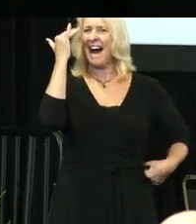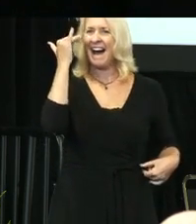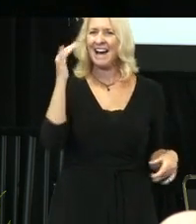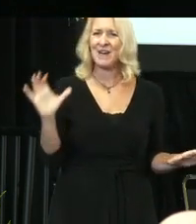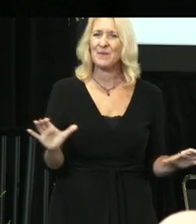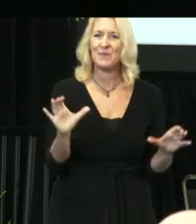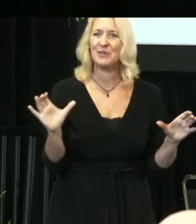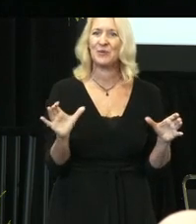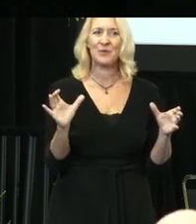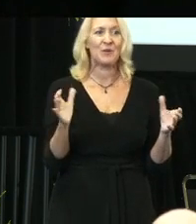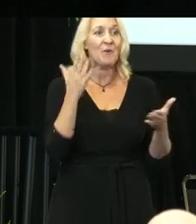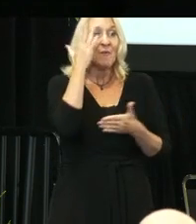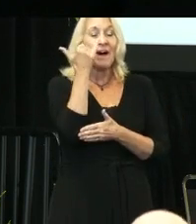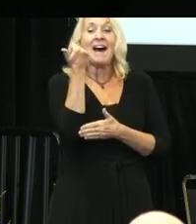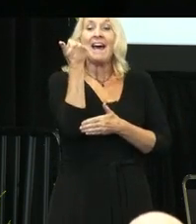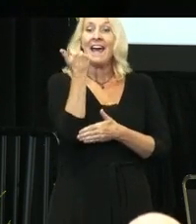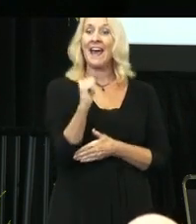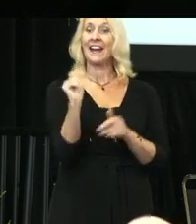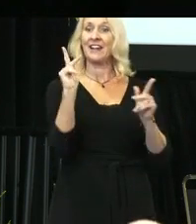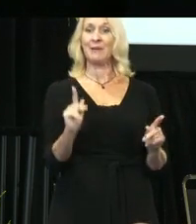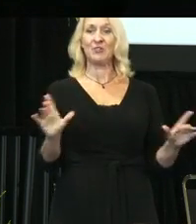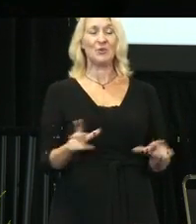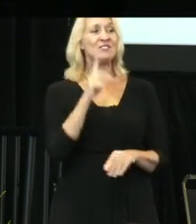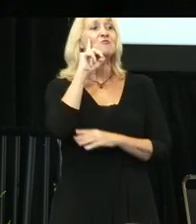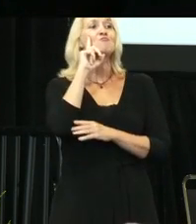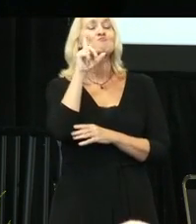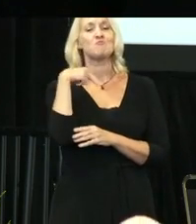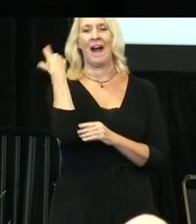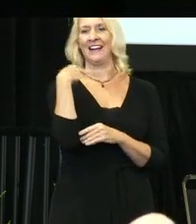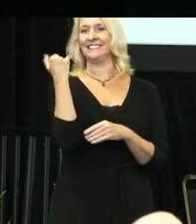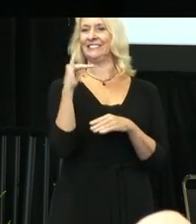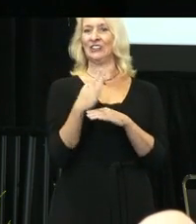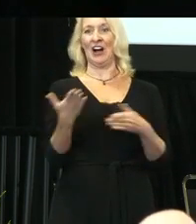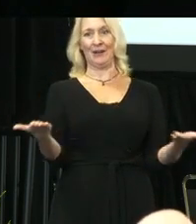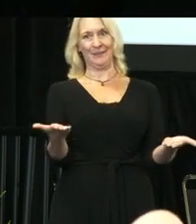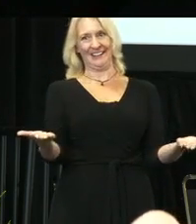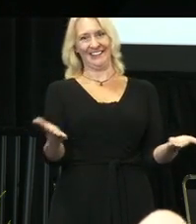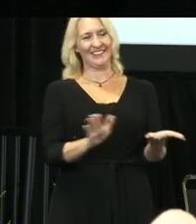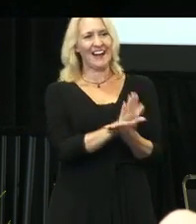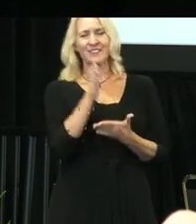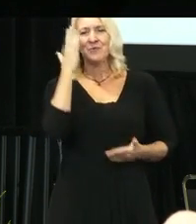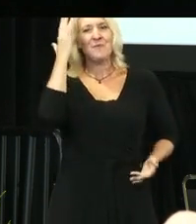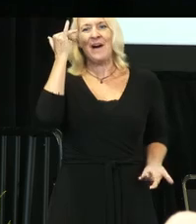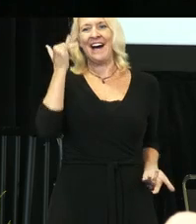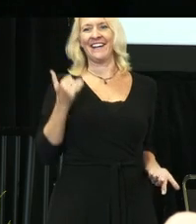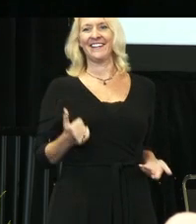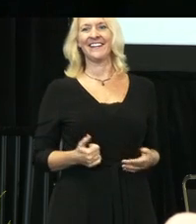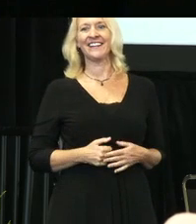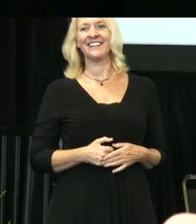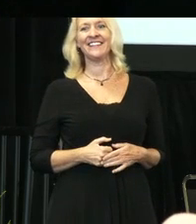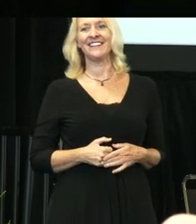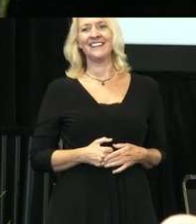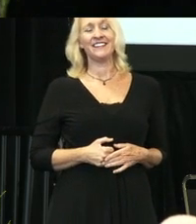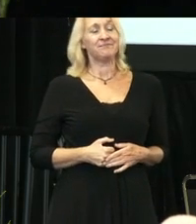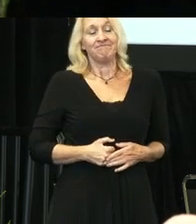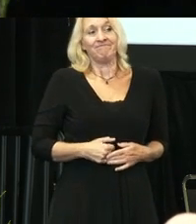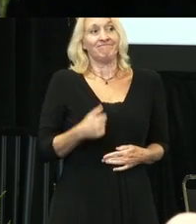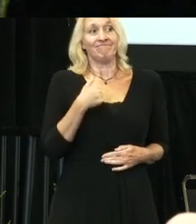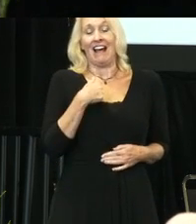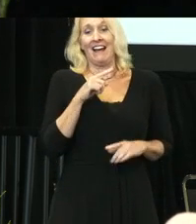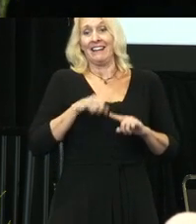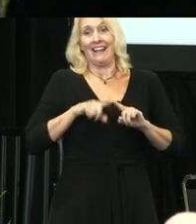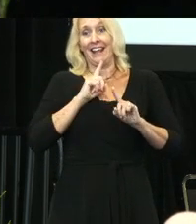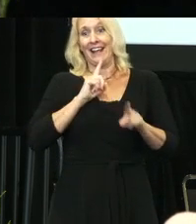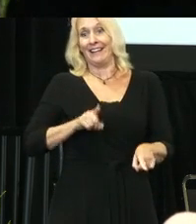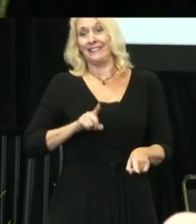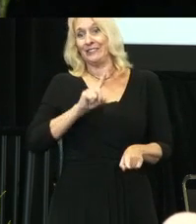Why do any of us do this crazy job that we have here at the college? Why? And I can't answer that question for